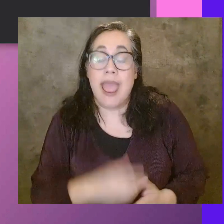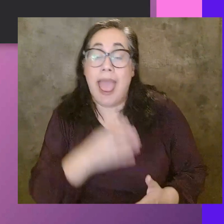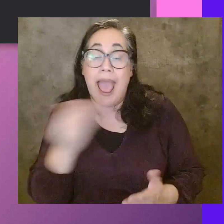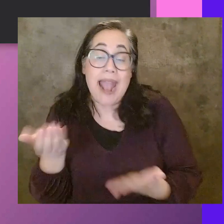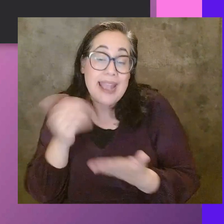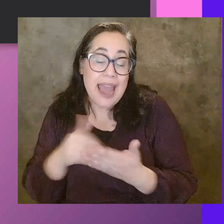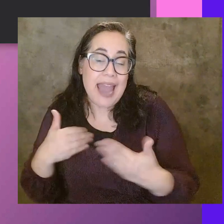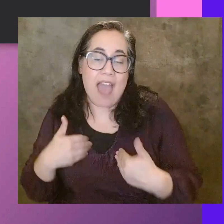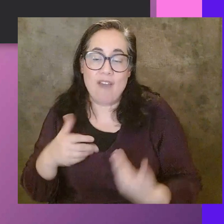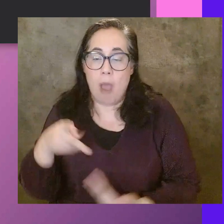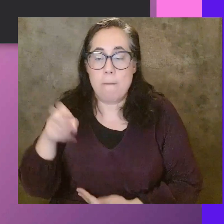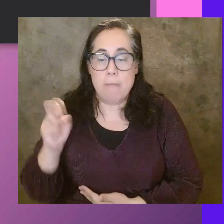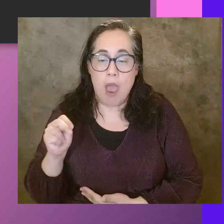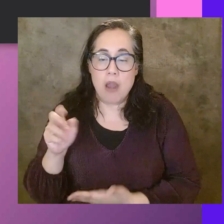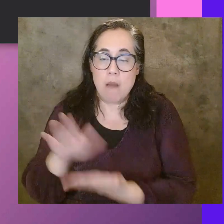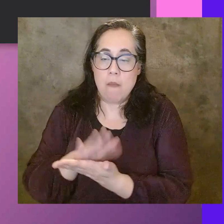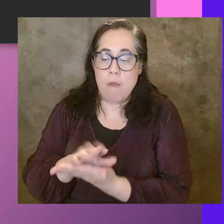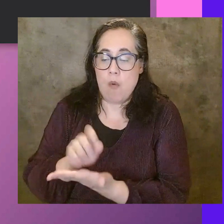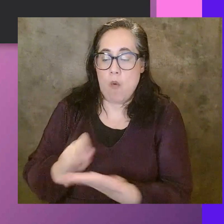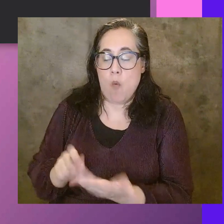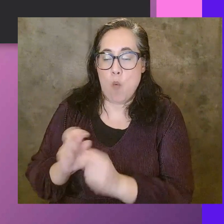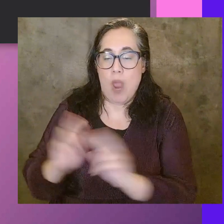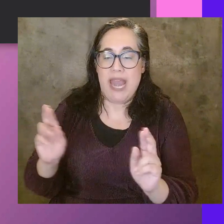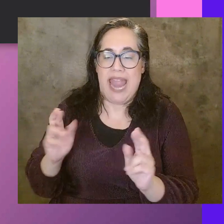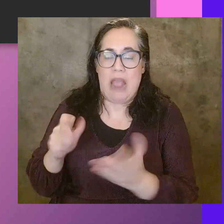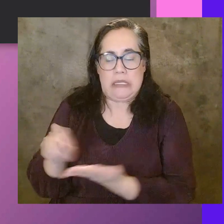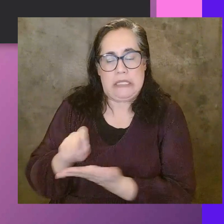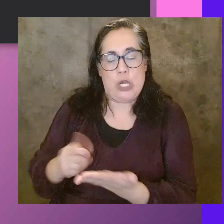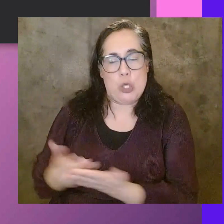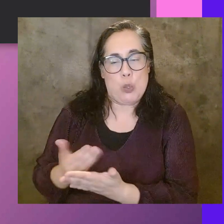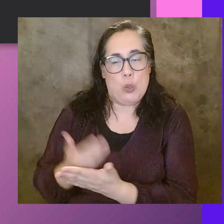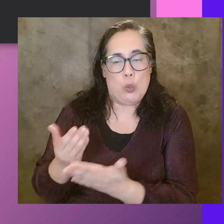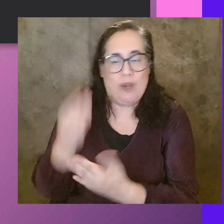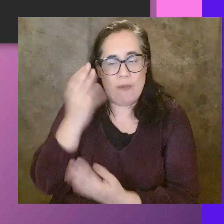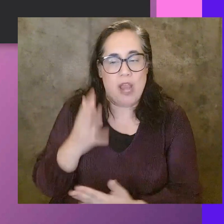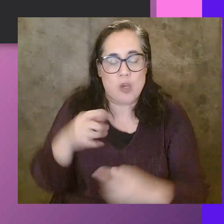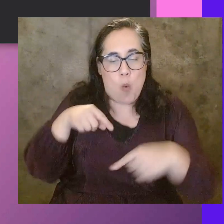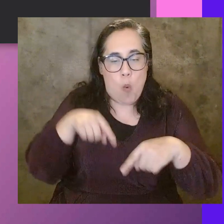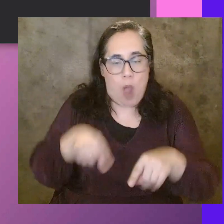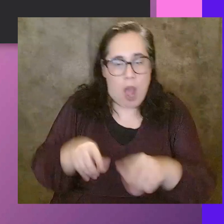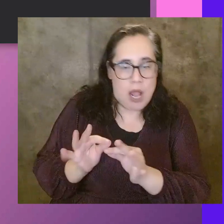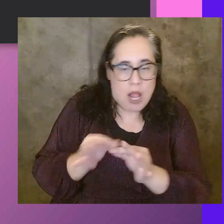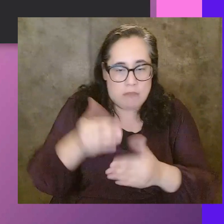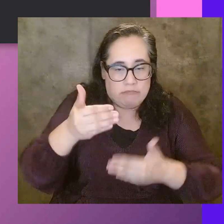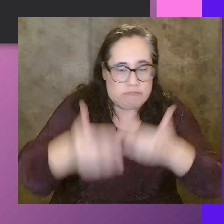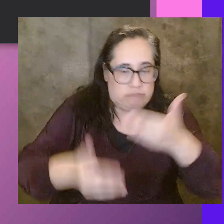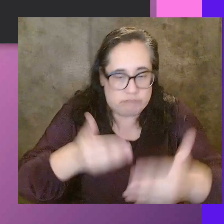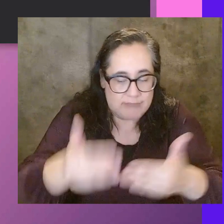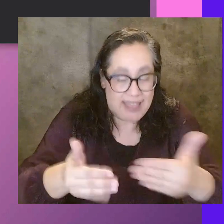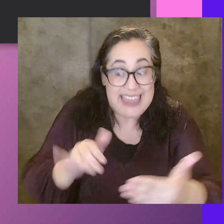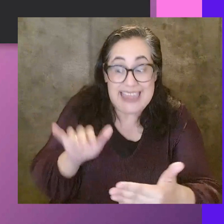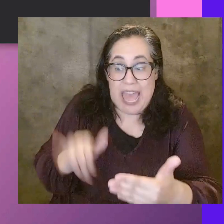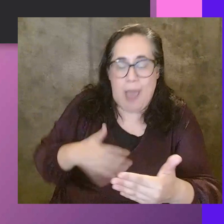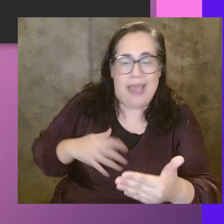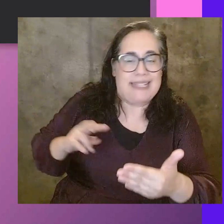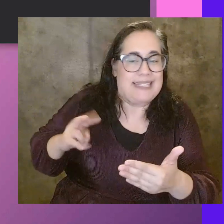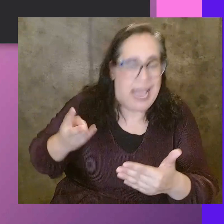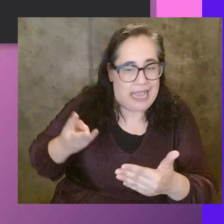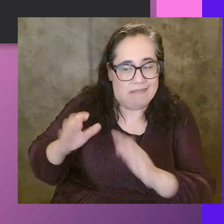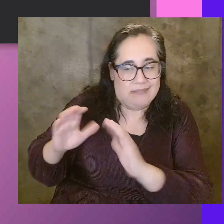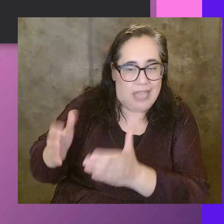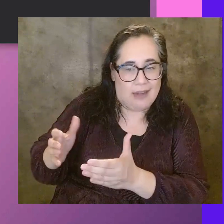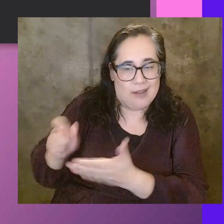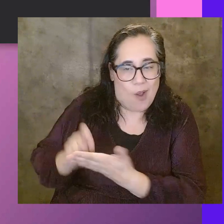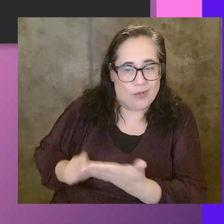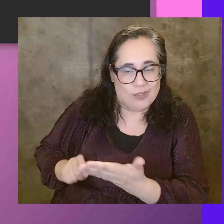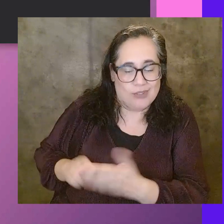while interpreting. And again, I have a pen and notepad with me, so I capture new information as the assignment unfolds.